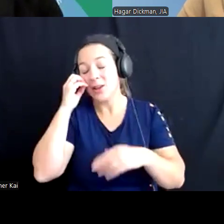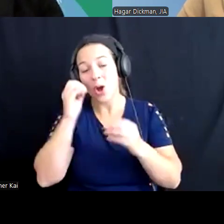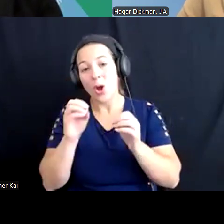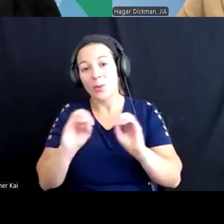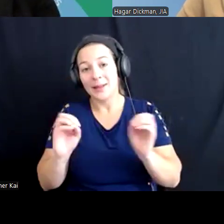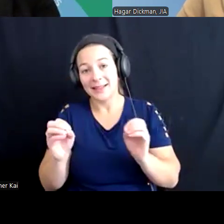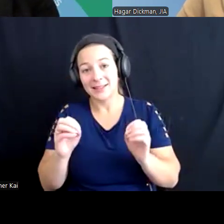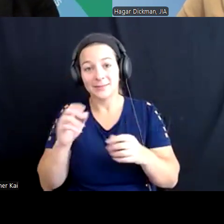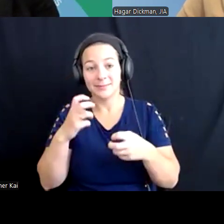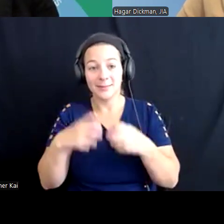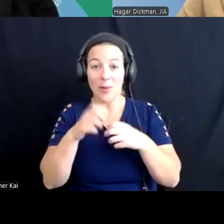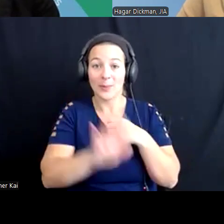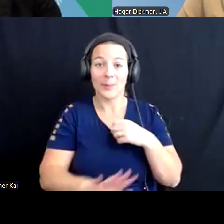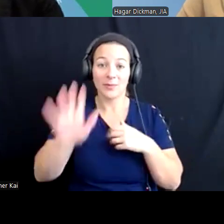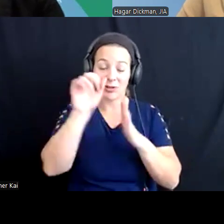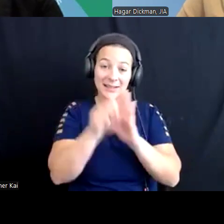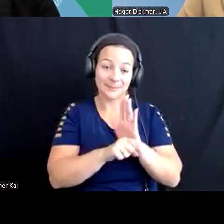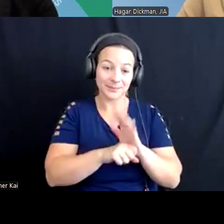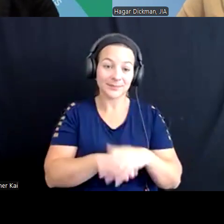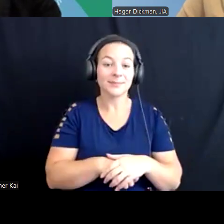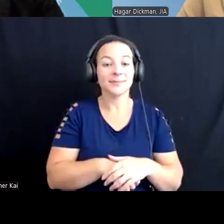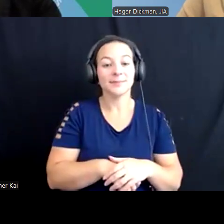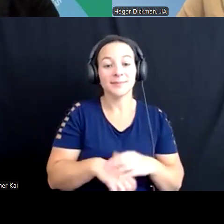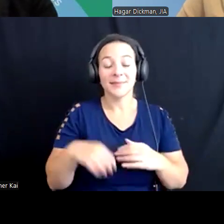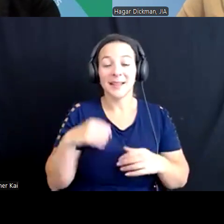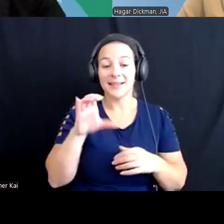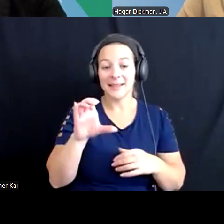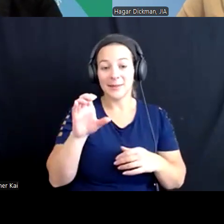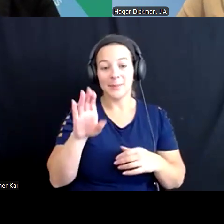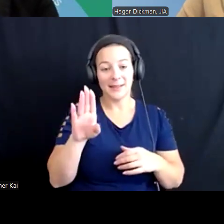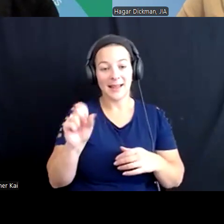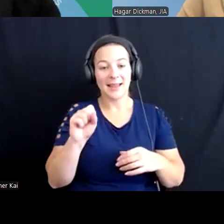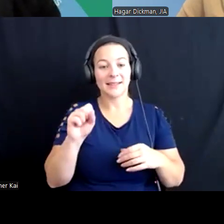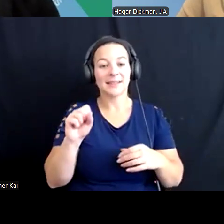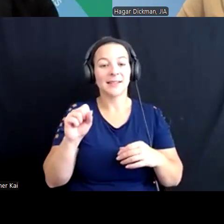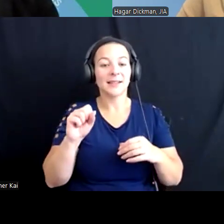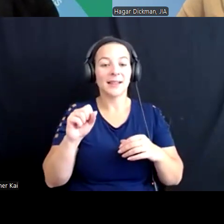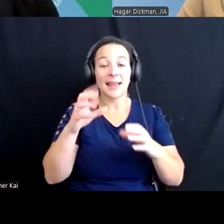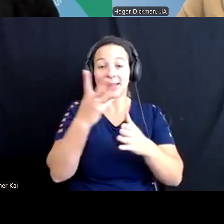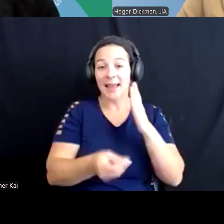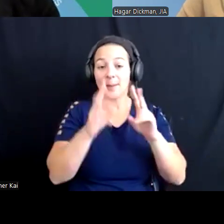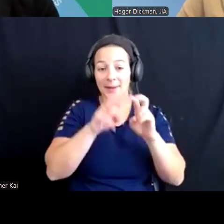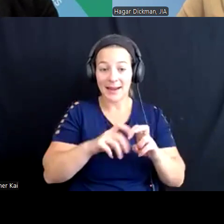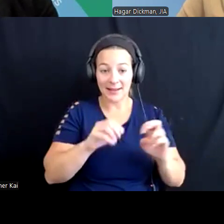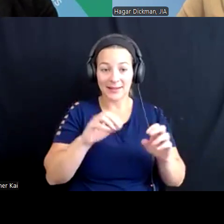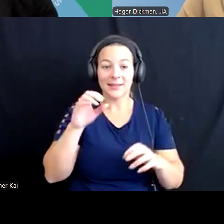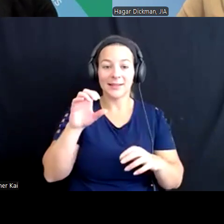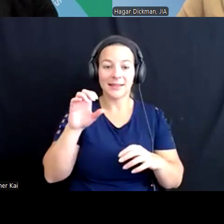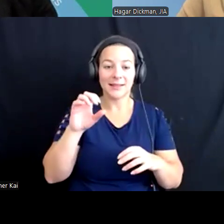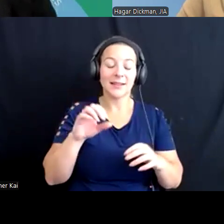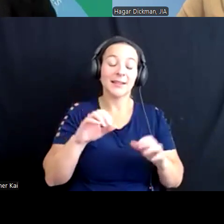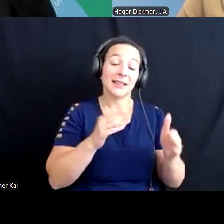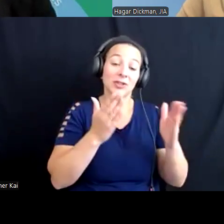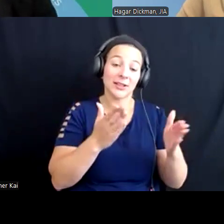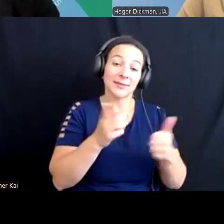my opinion, in summary, the HCBS Gap Analysis suggests that, one, we need to assess how our range